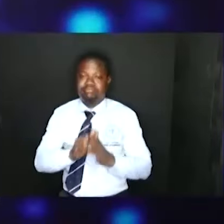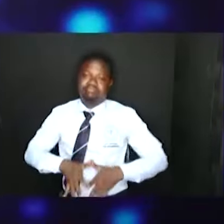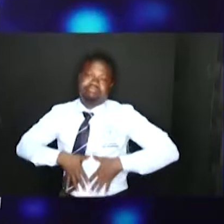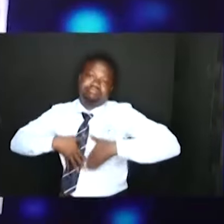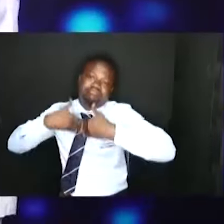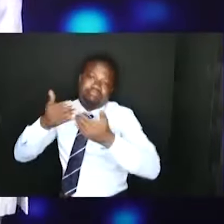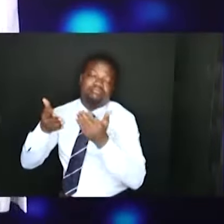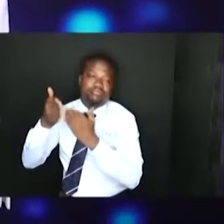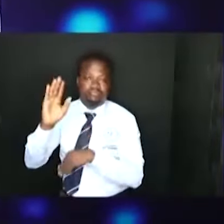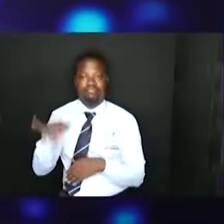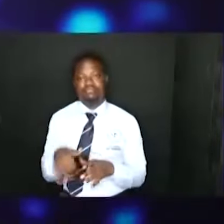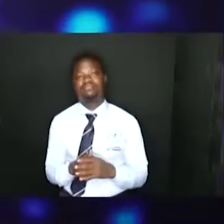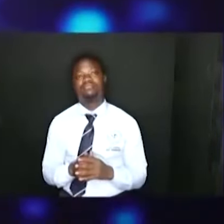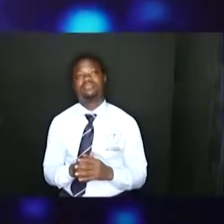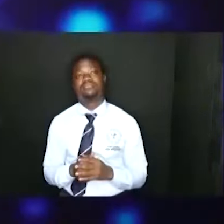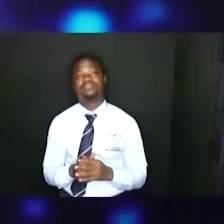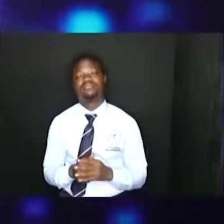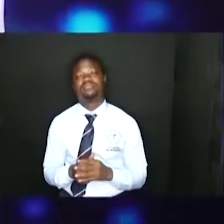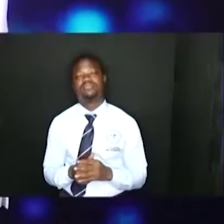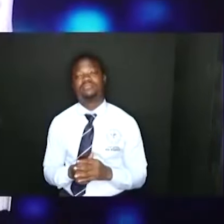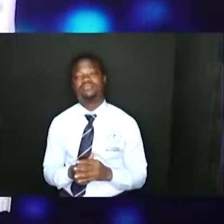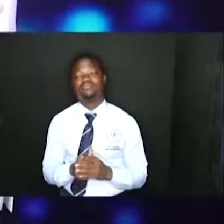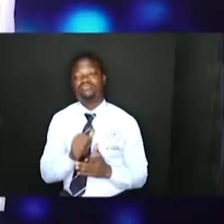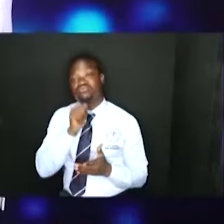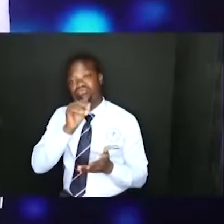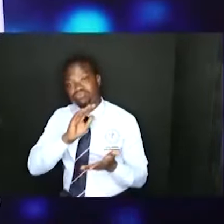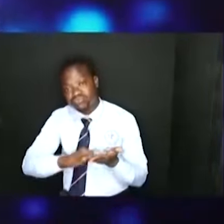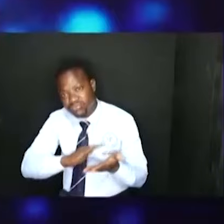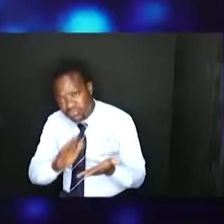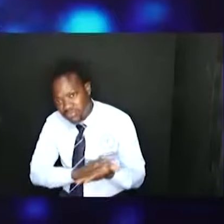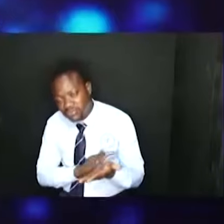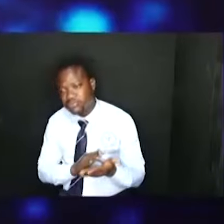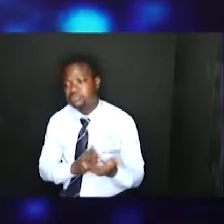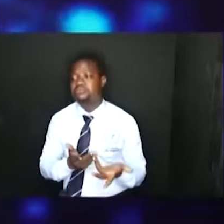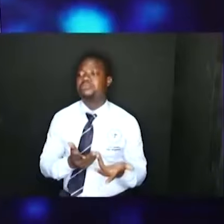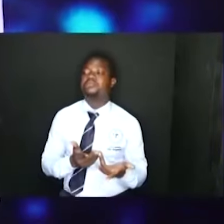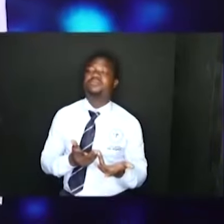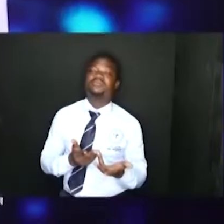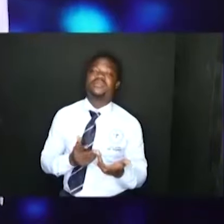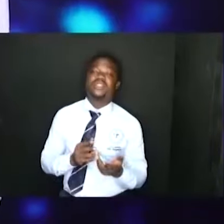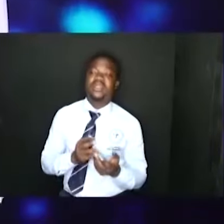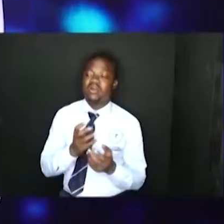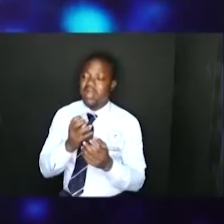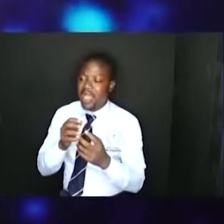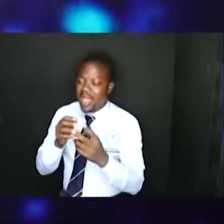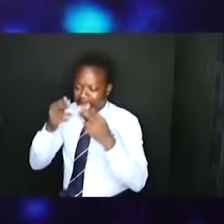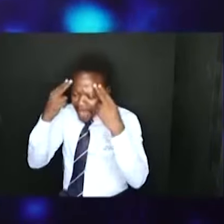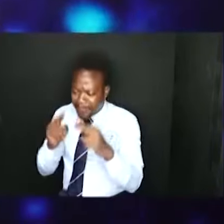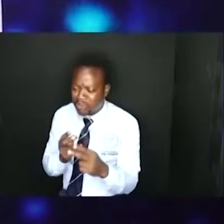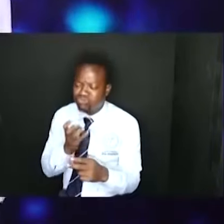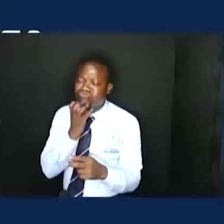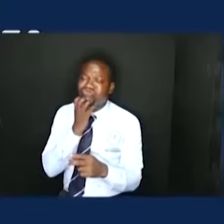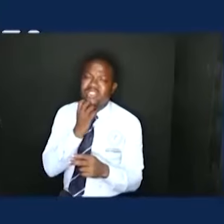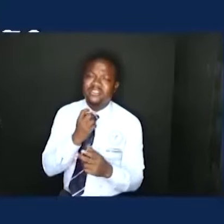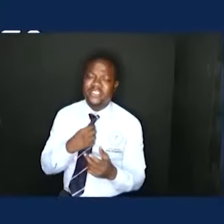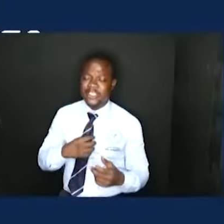See, unforgiveness, resentment, and holding on to grudge keep you in bondage. It will keep you in bondage.